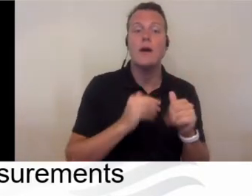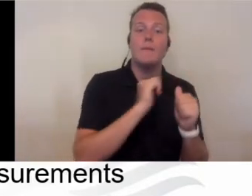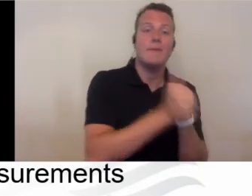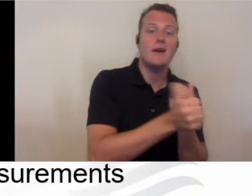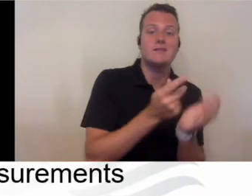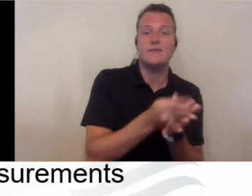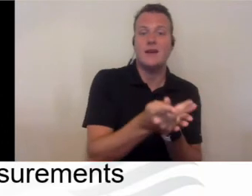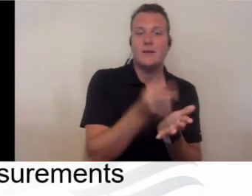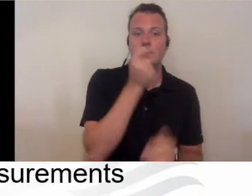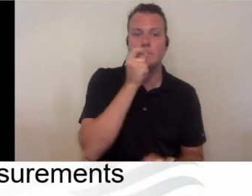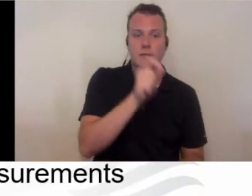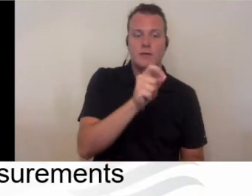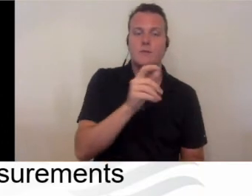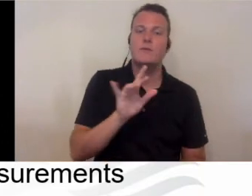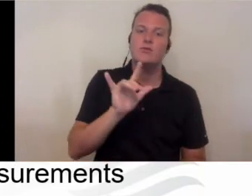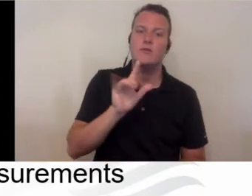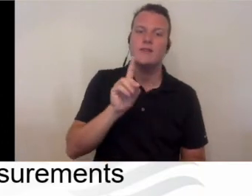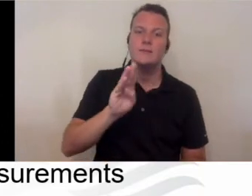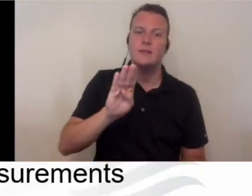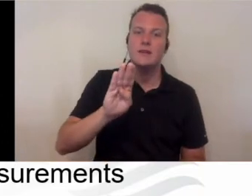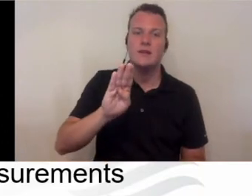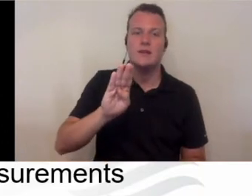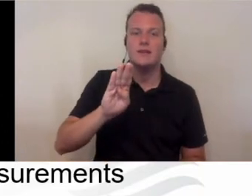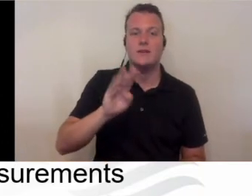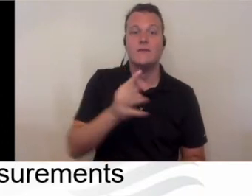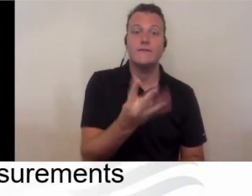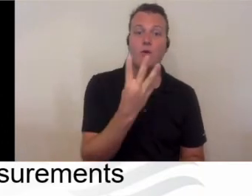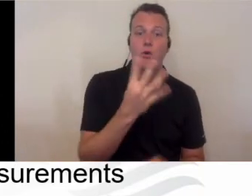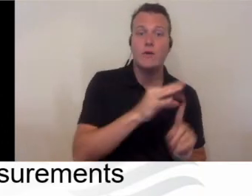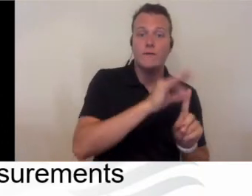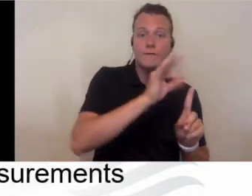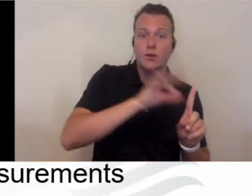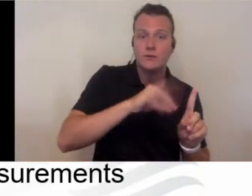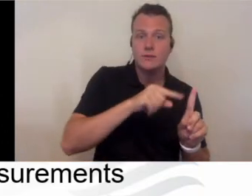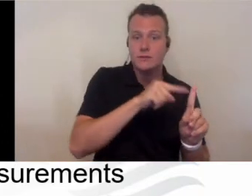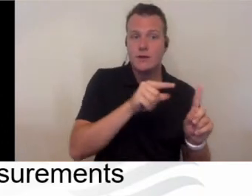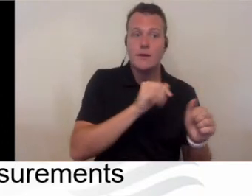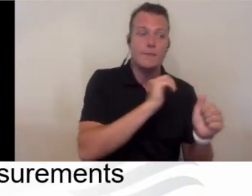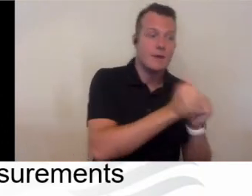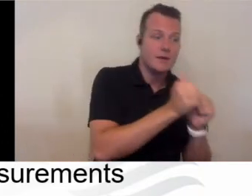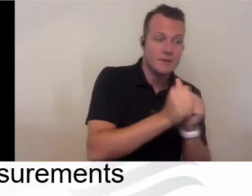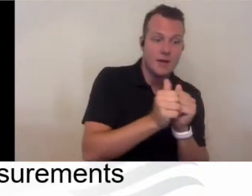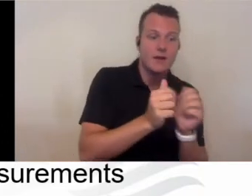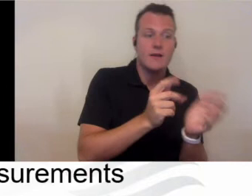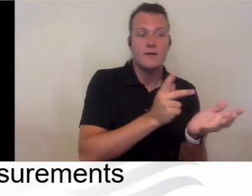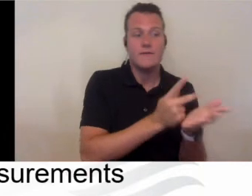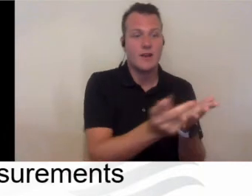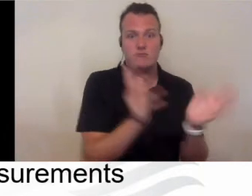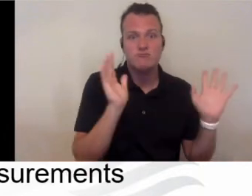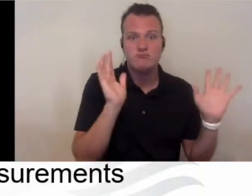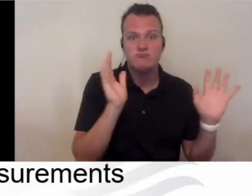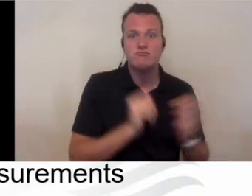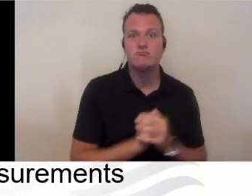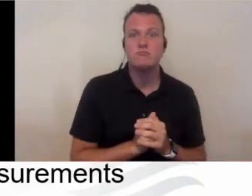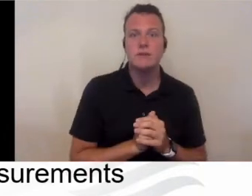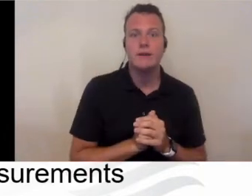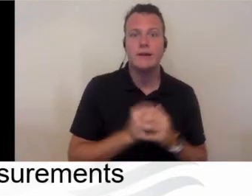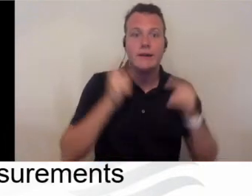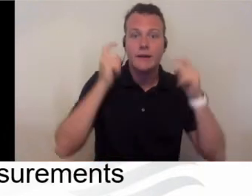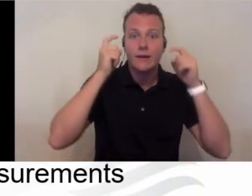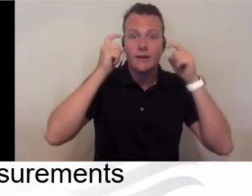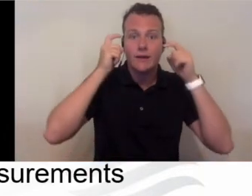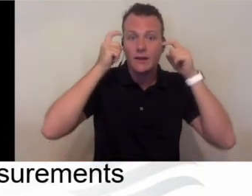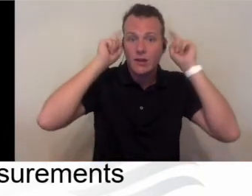present maybe at 25 dB 4 frequencies. They either pass or they fail. You can't fit a hearing aid in any